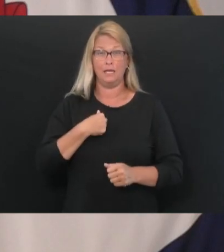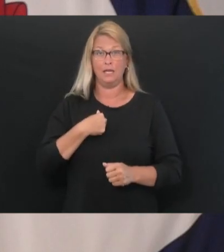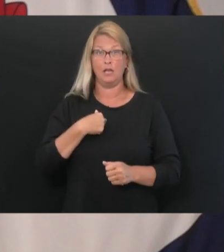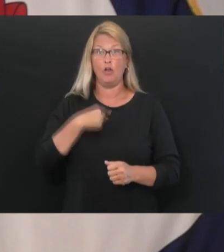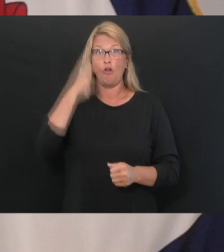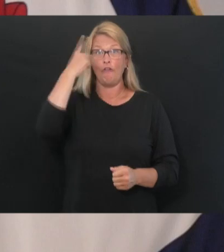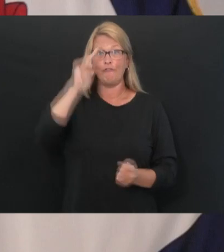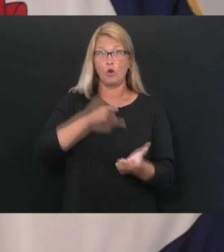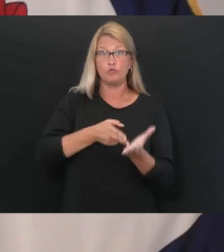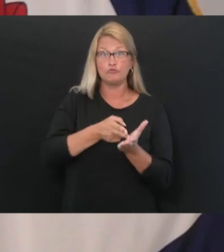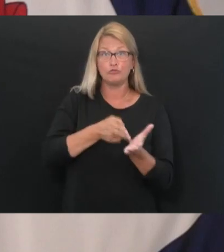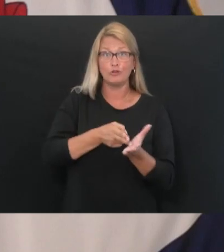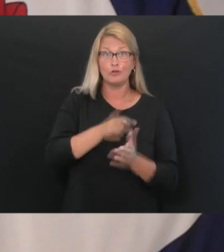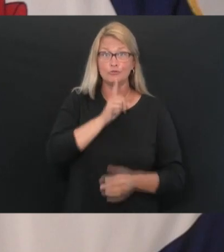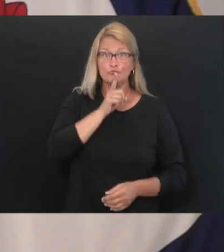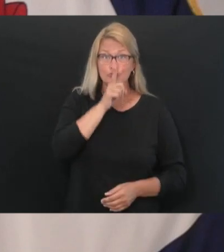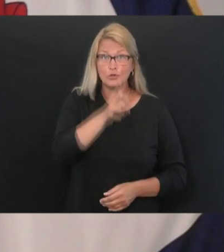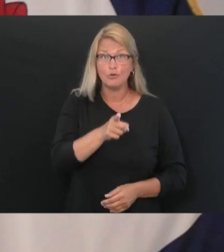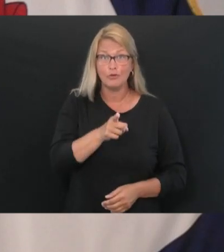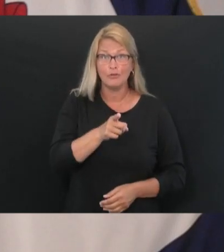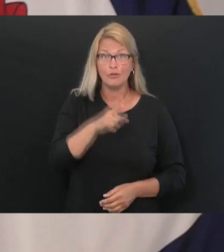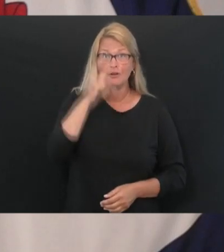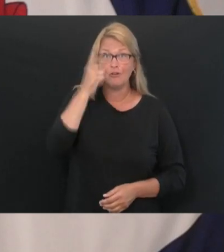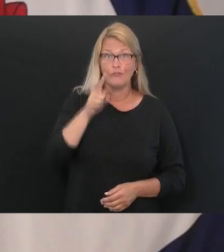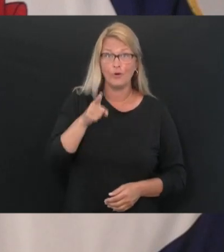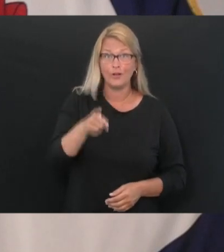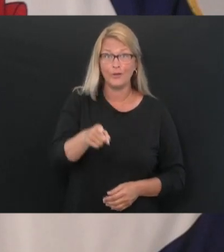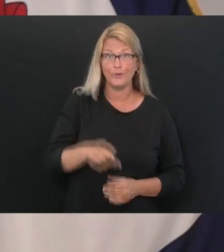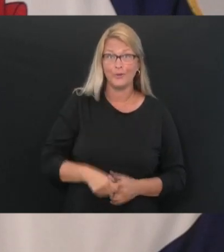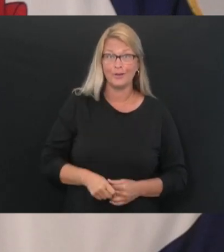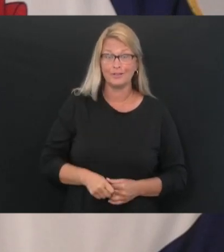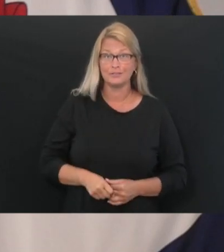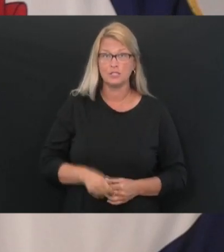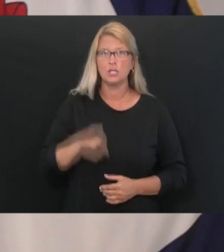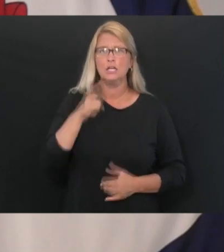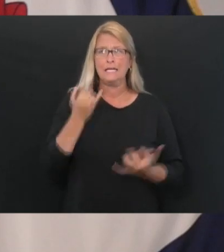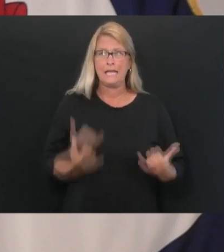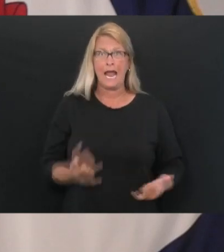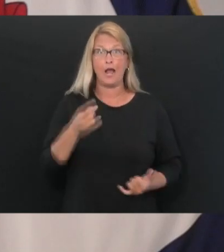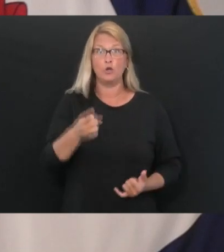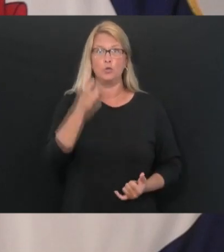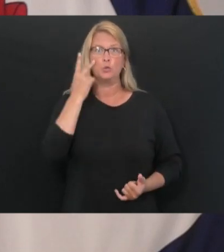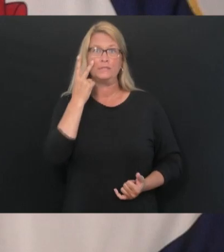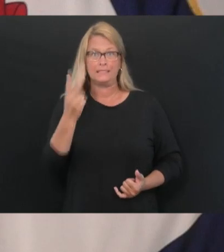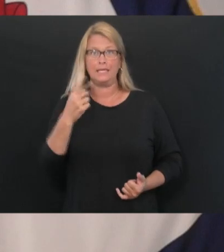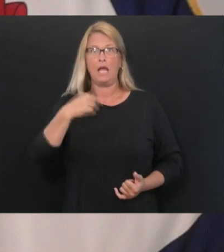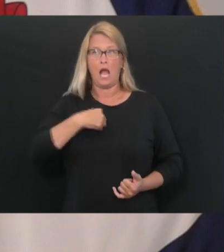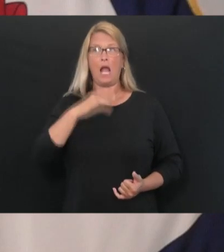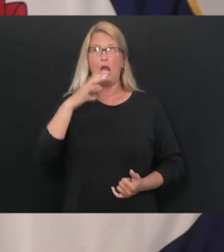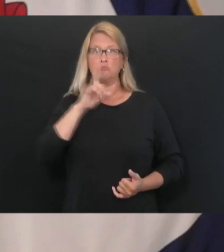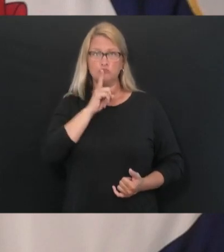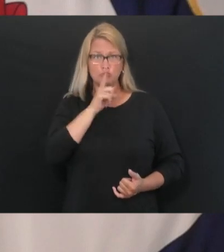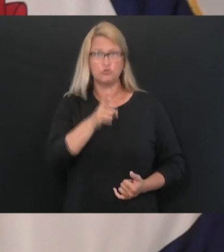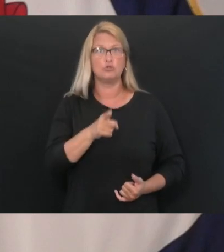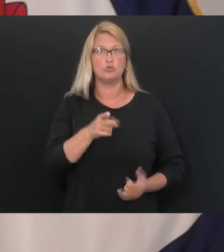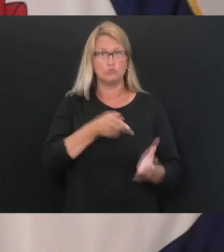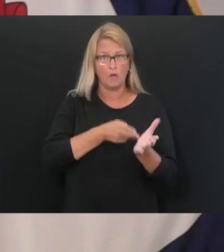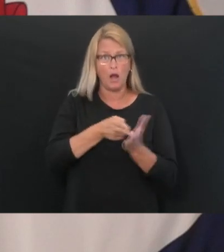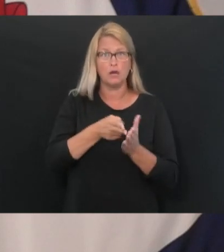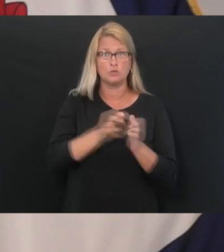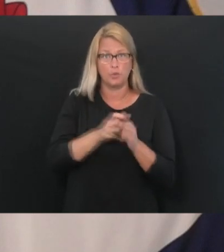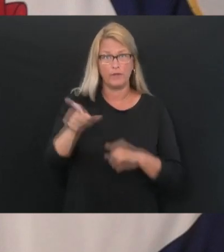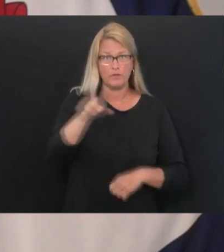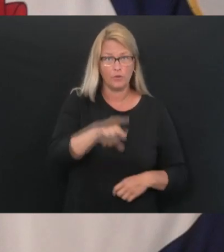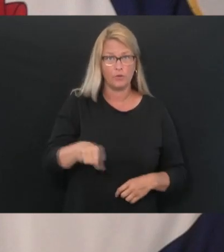I think you've really seen that that's exactly what I'm going to do. Now, I'm going to tell you one more